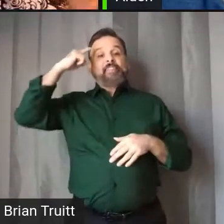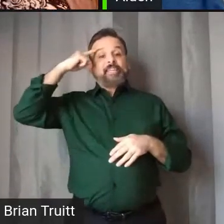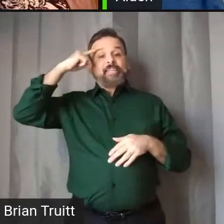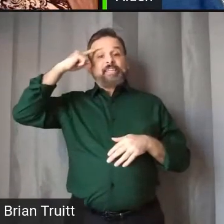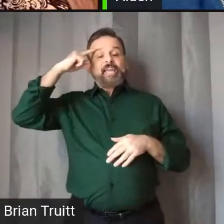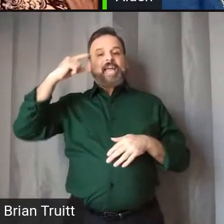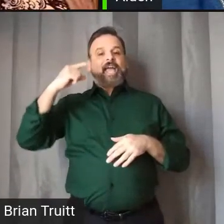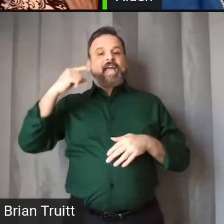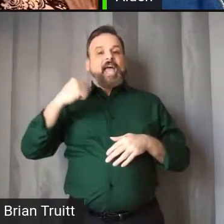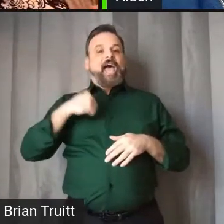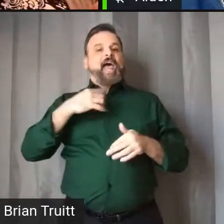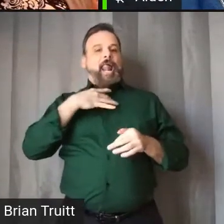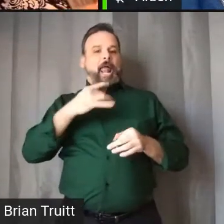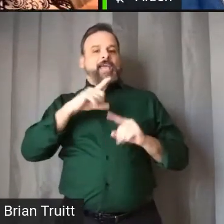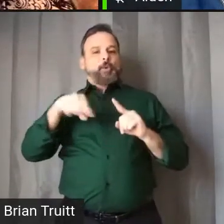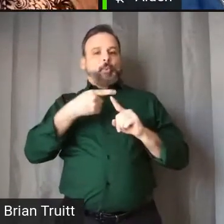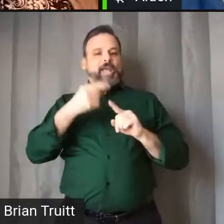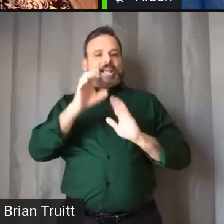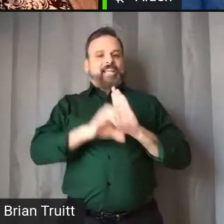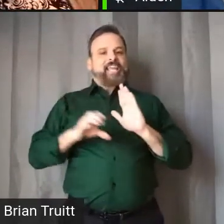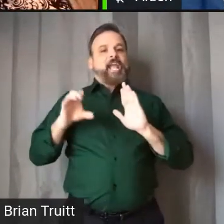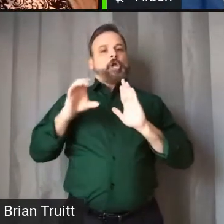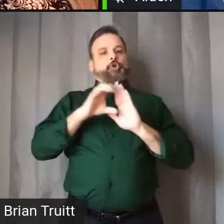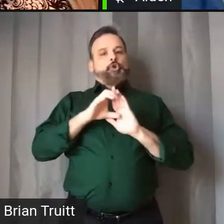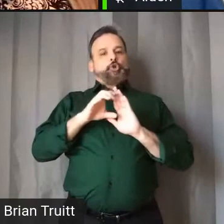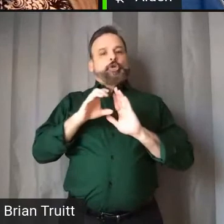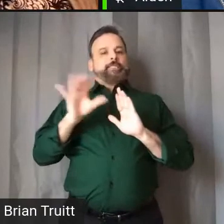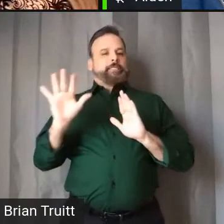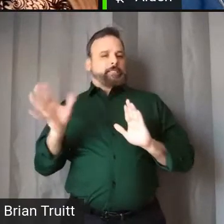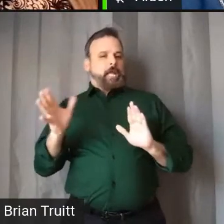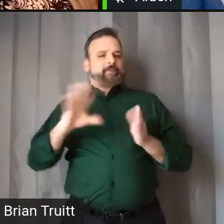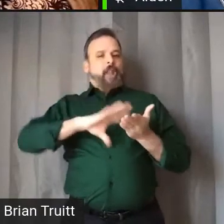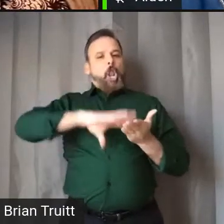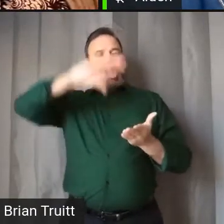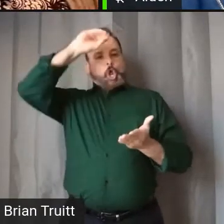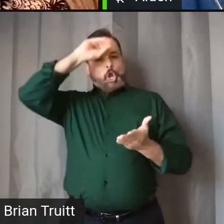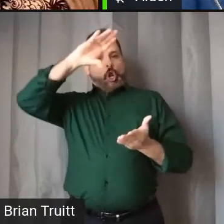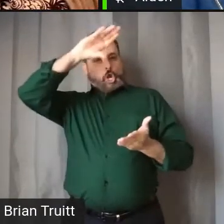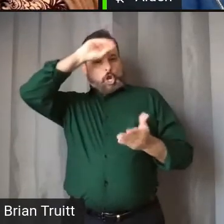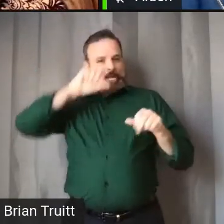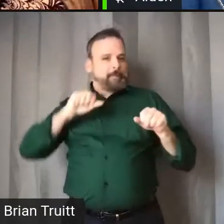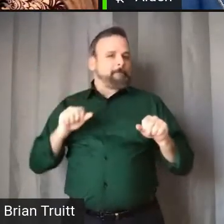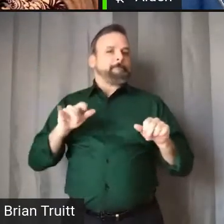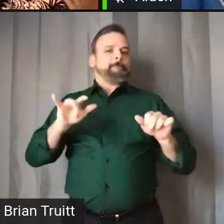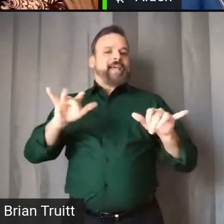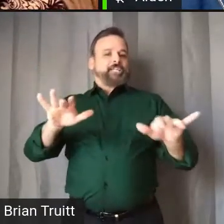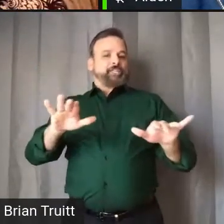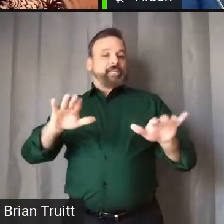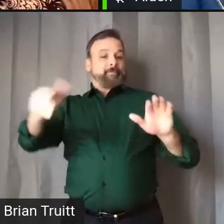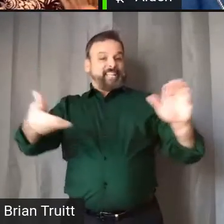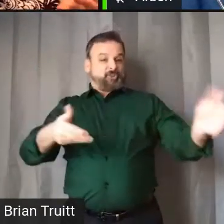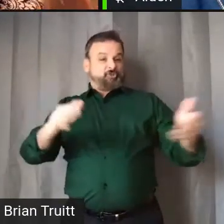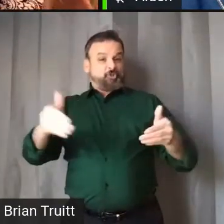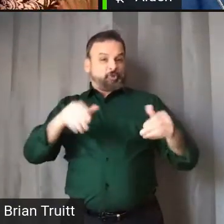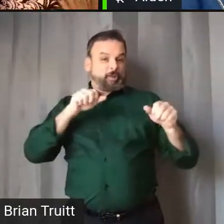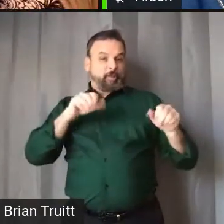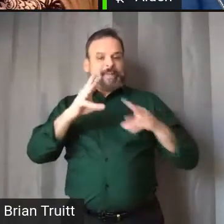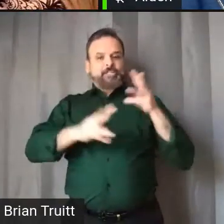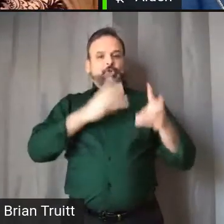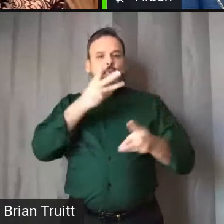I do like when a character is just sort of like learning magic for the first time and getting introduced to that kind of magic world. But I